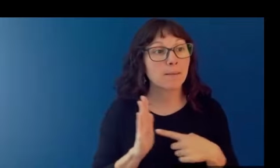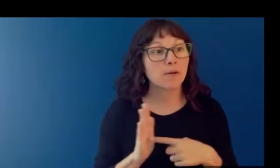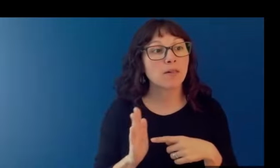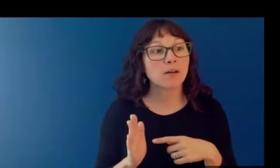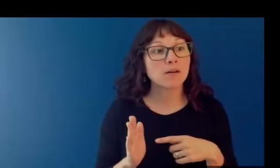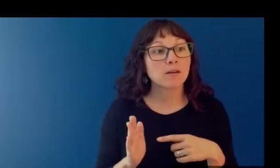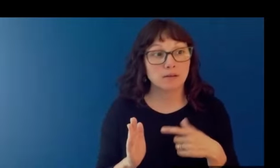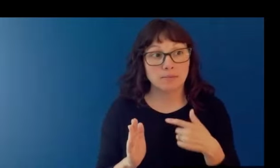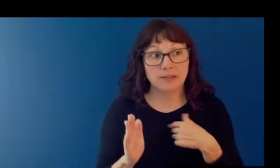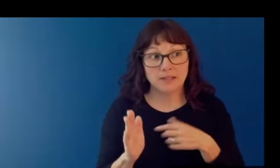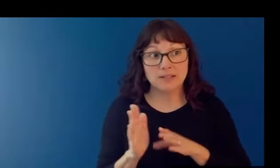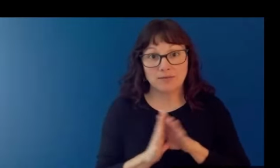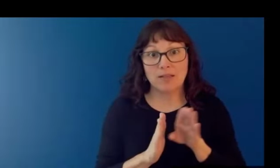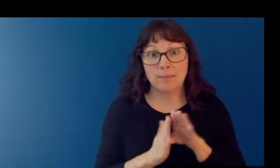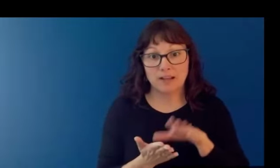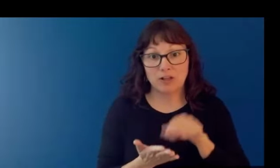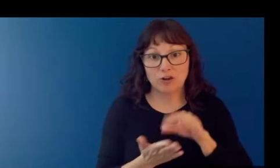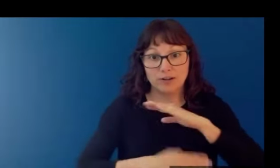example, I'm